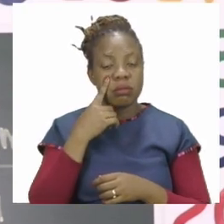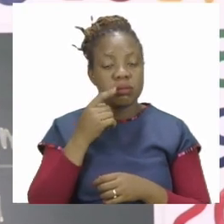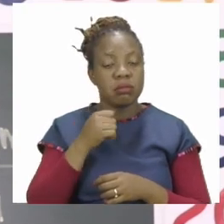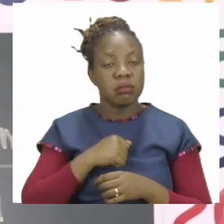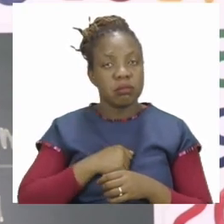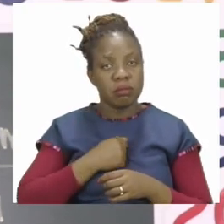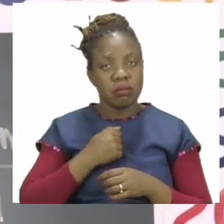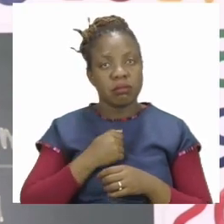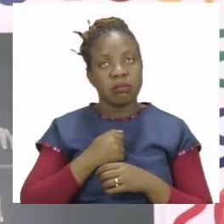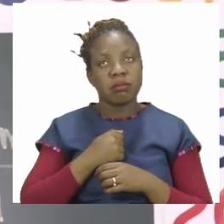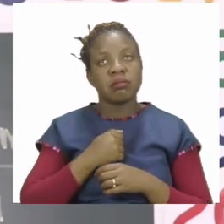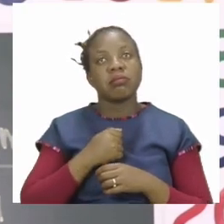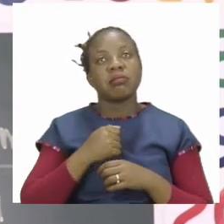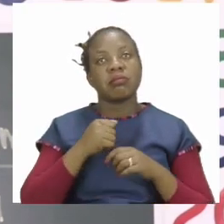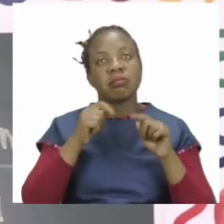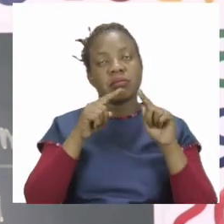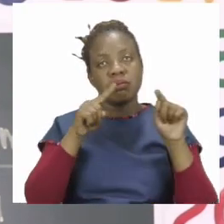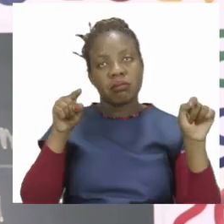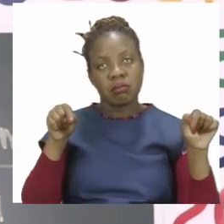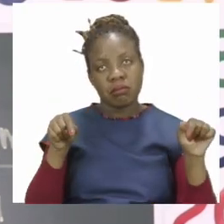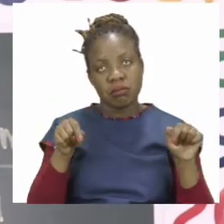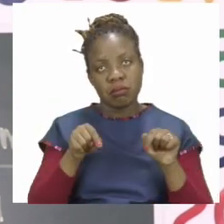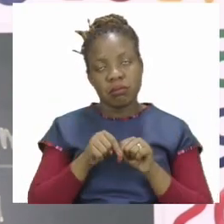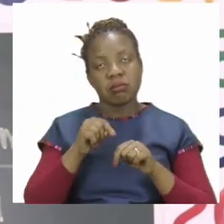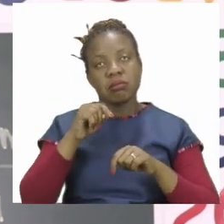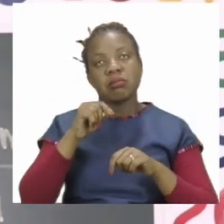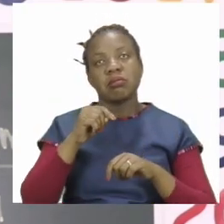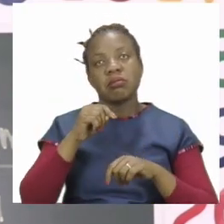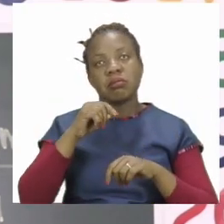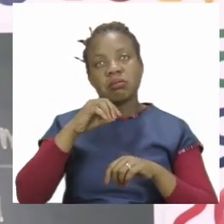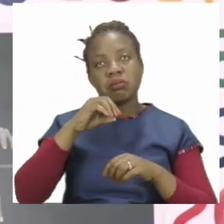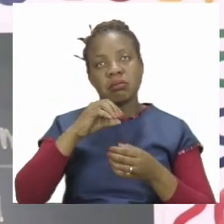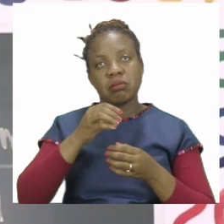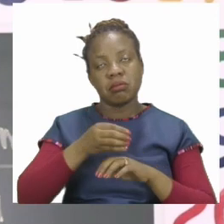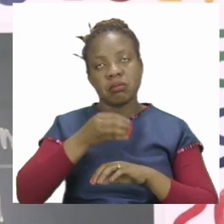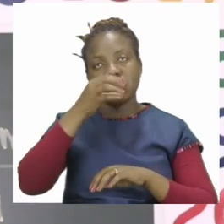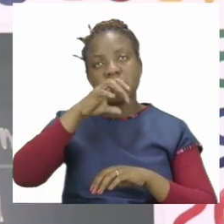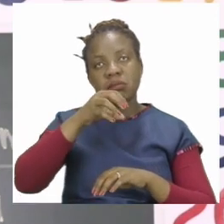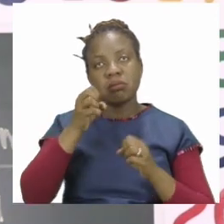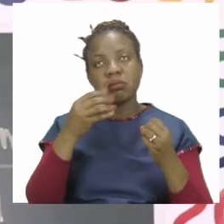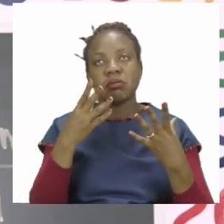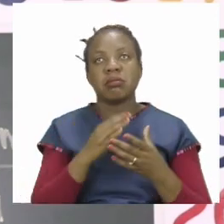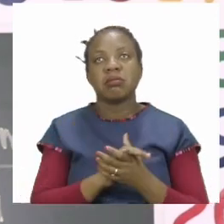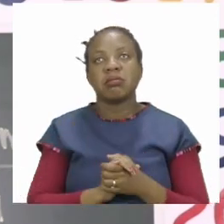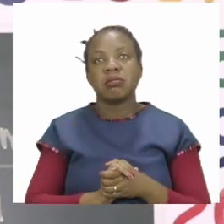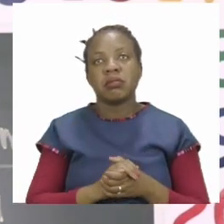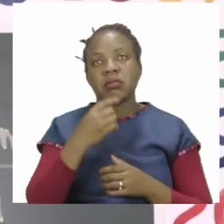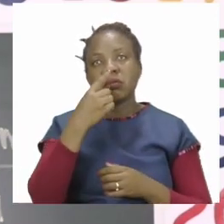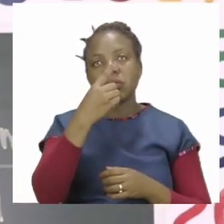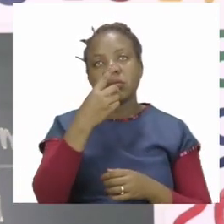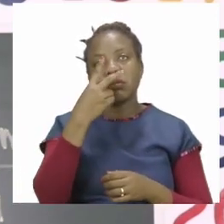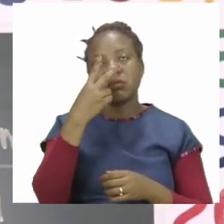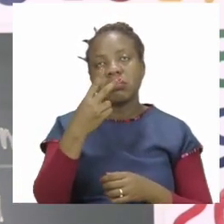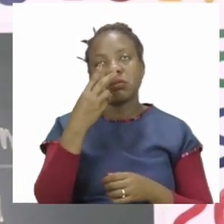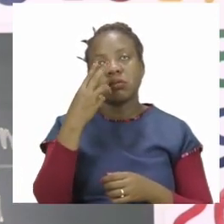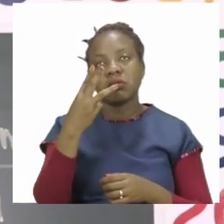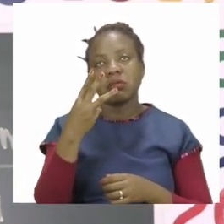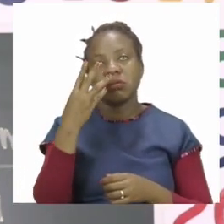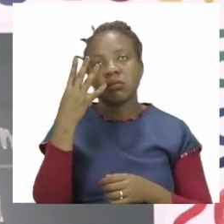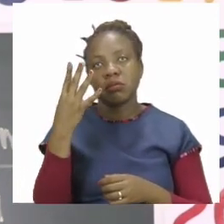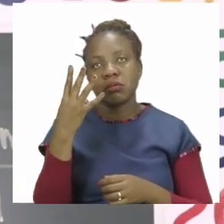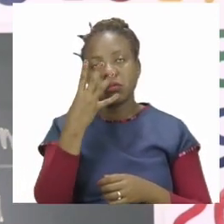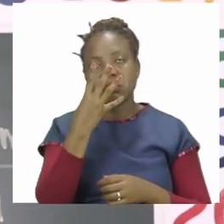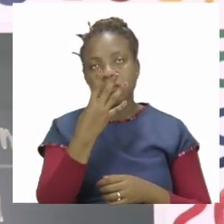count with me? Let's go. 1, 2, 3, 4,